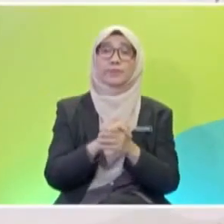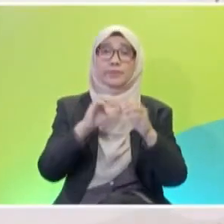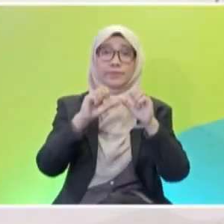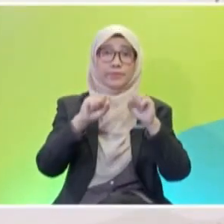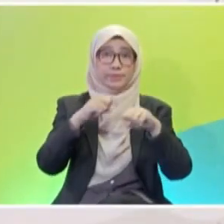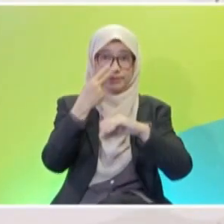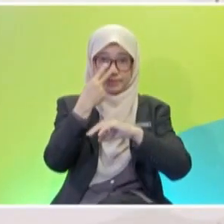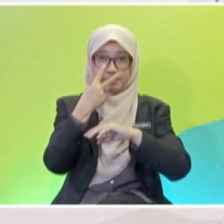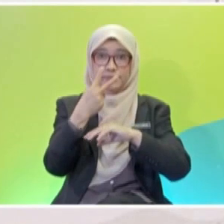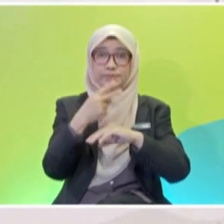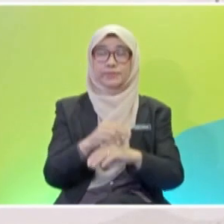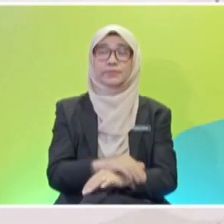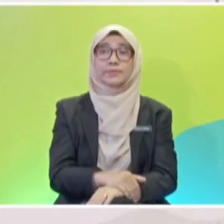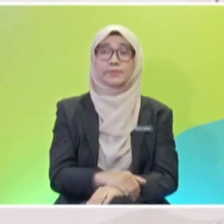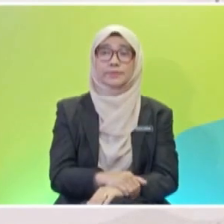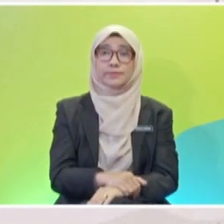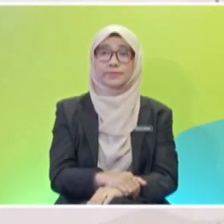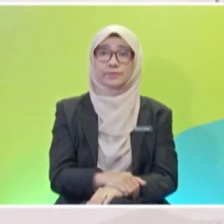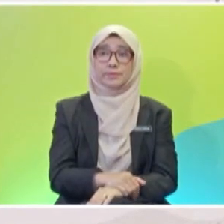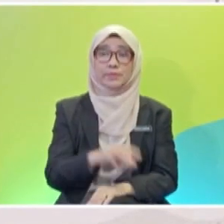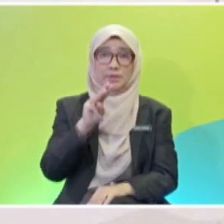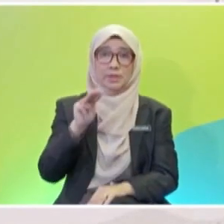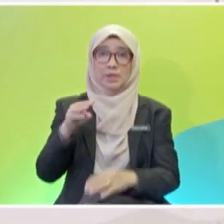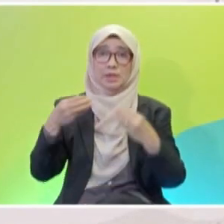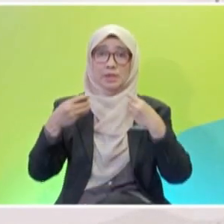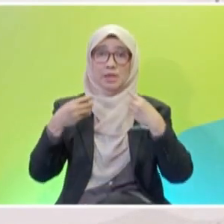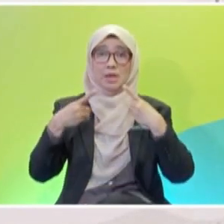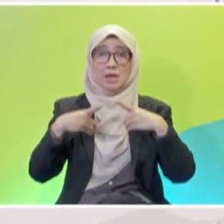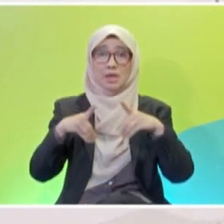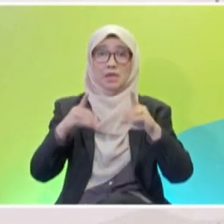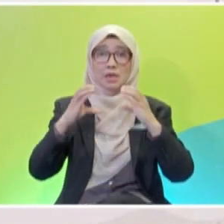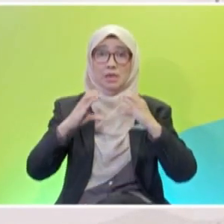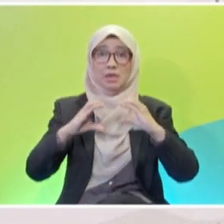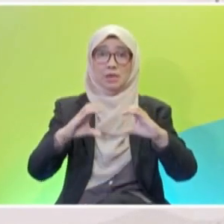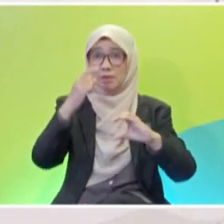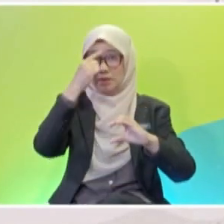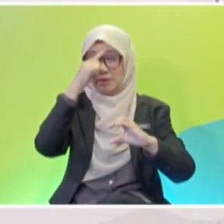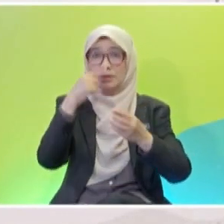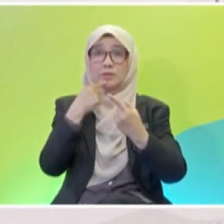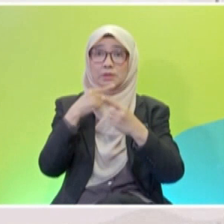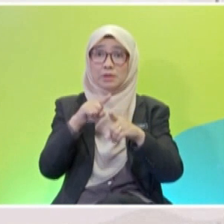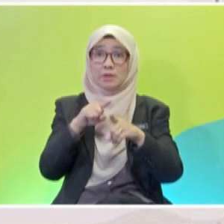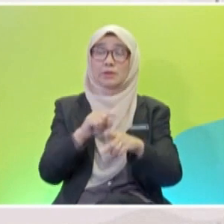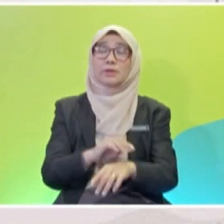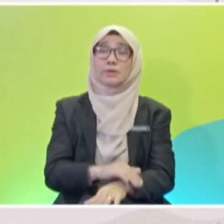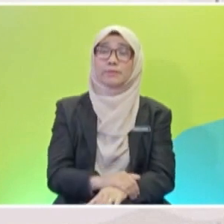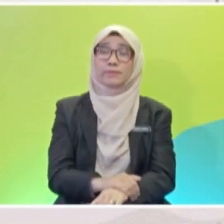rules or ideas, to show or reveal, fight against and become successful suddenly. Right. Okay? Are they ready to